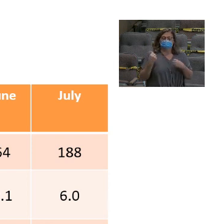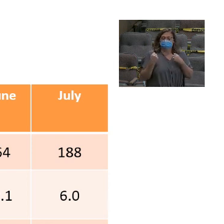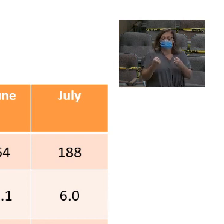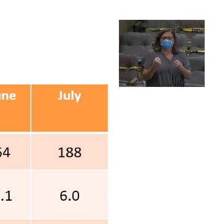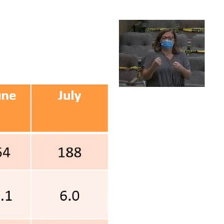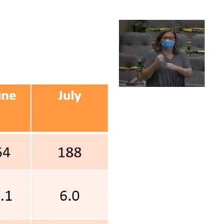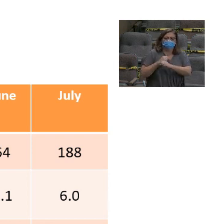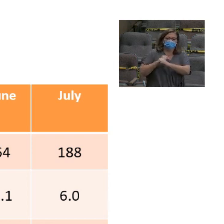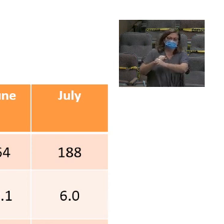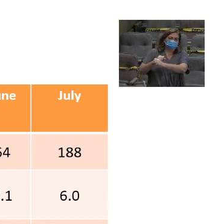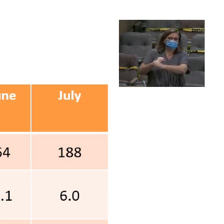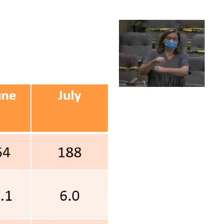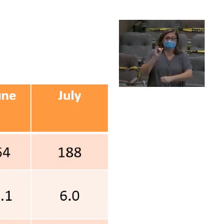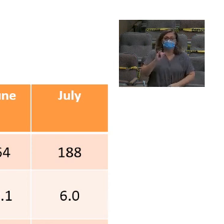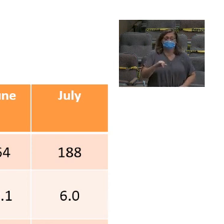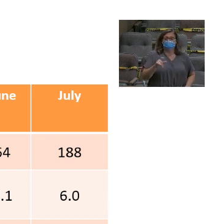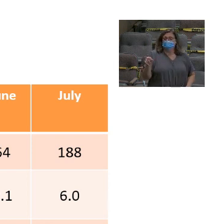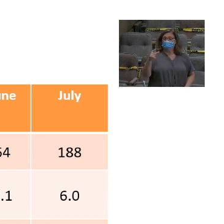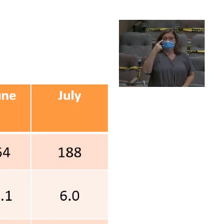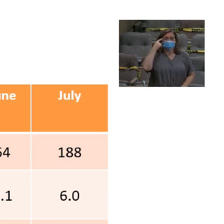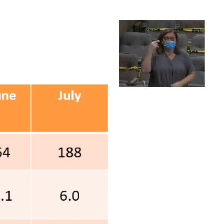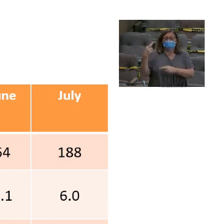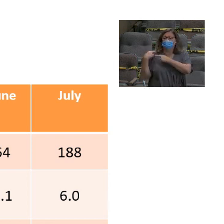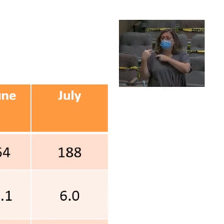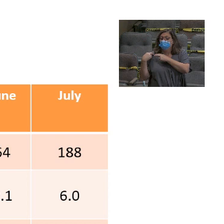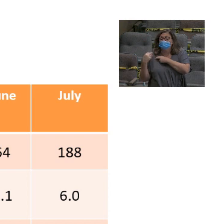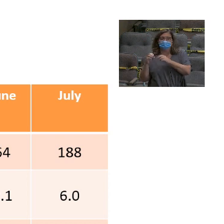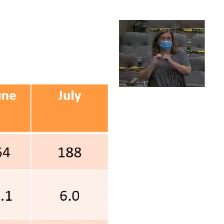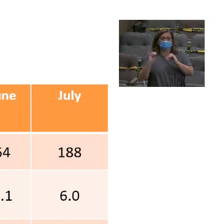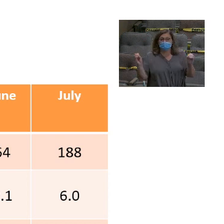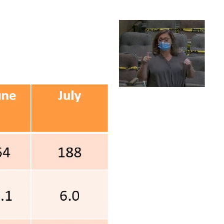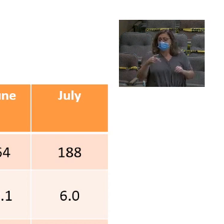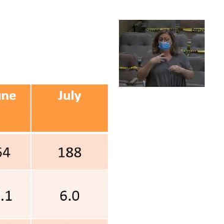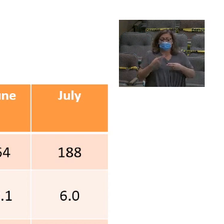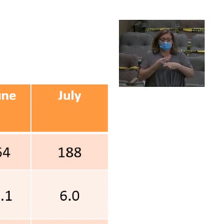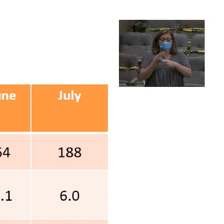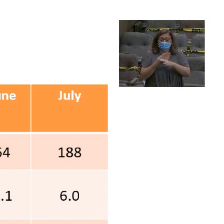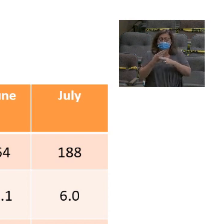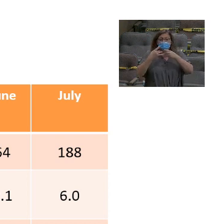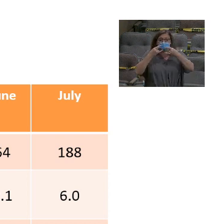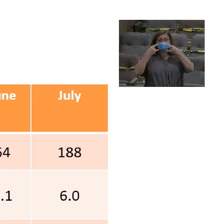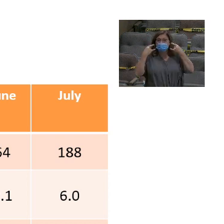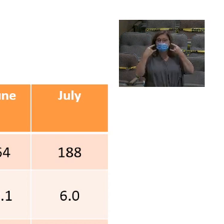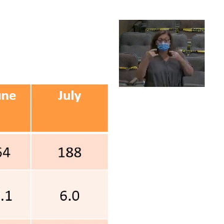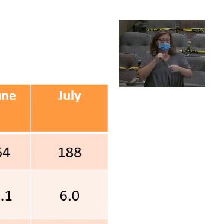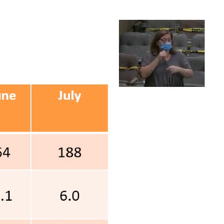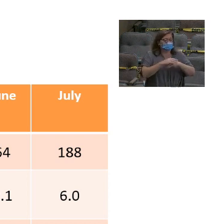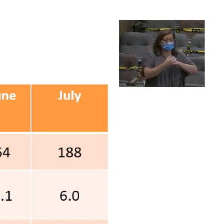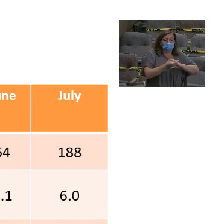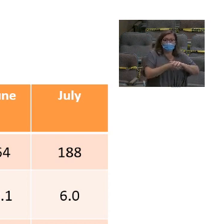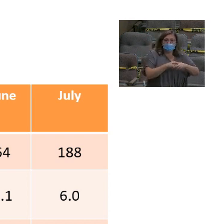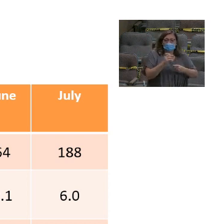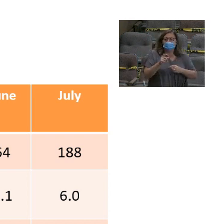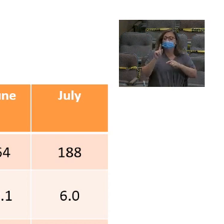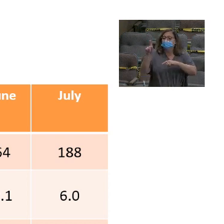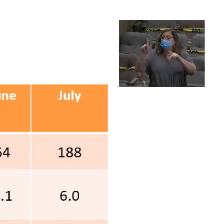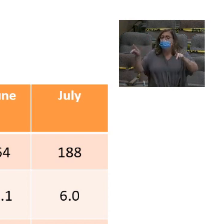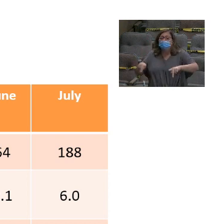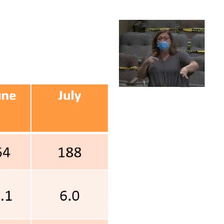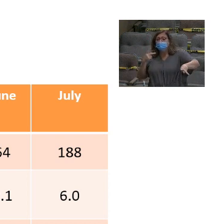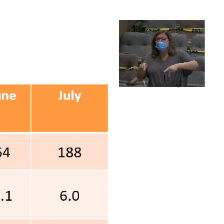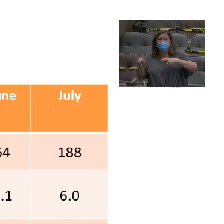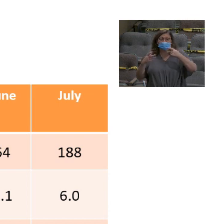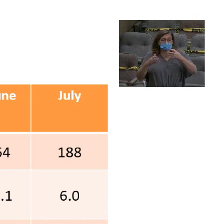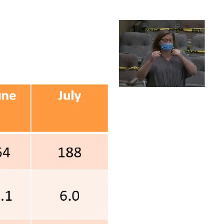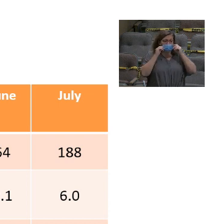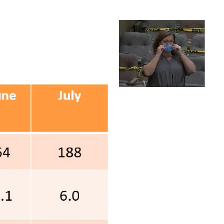any responsibility to do anything. They don't want to wear a mask. They don't want to wash their hands. They want to continue to go to large parties and do X, Y, and